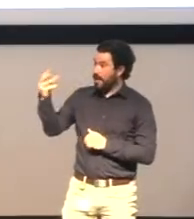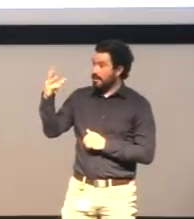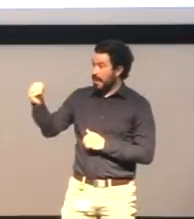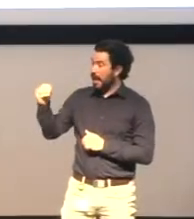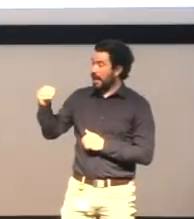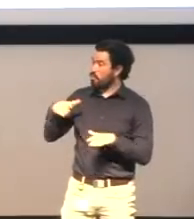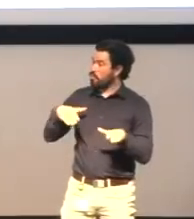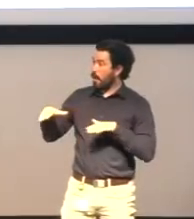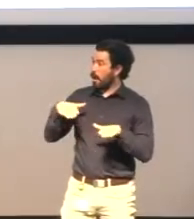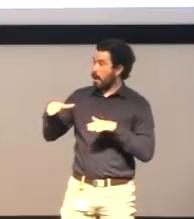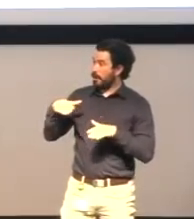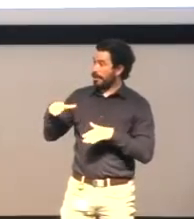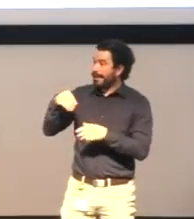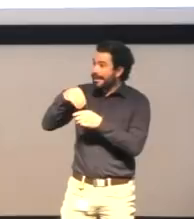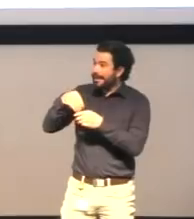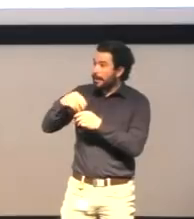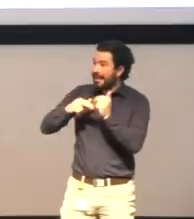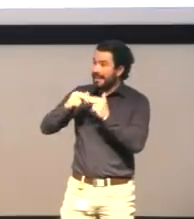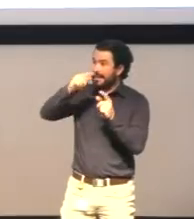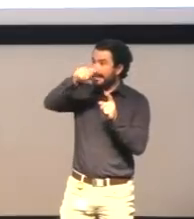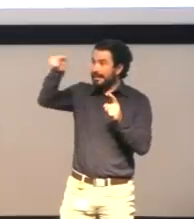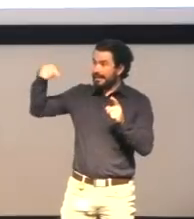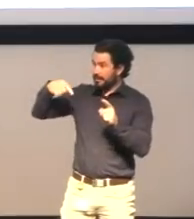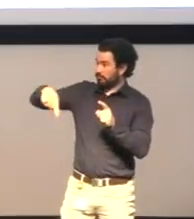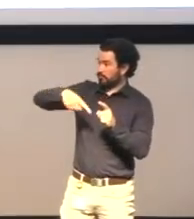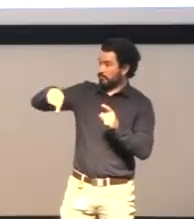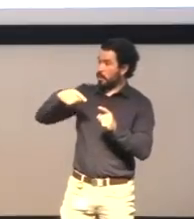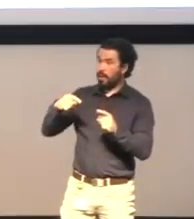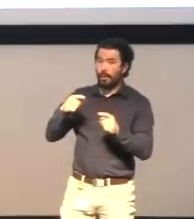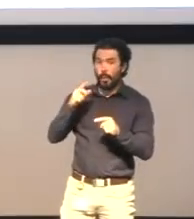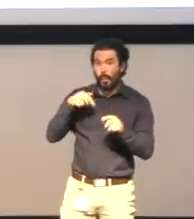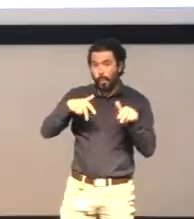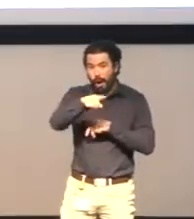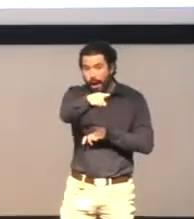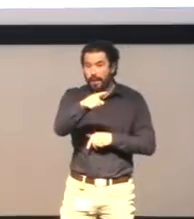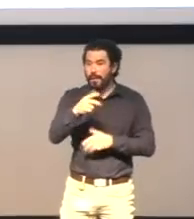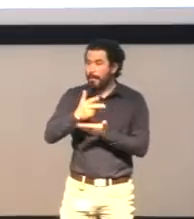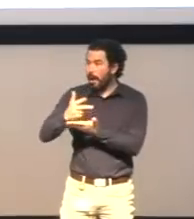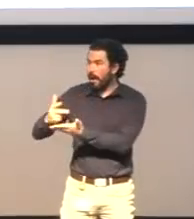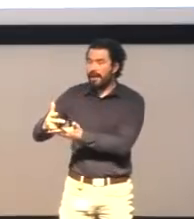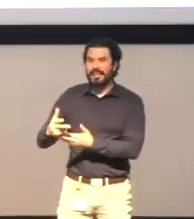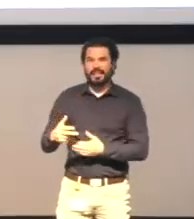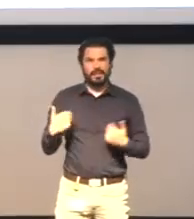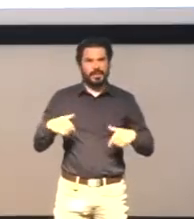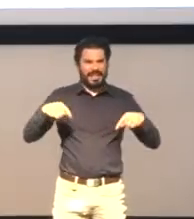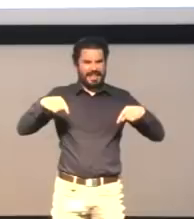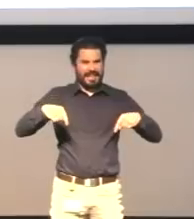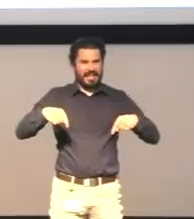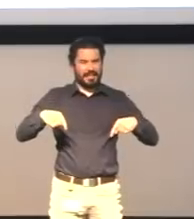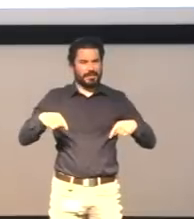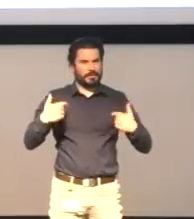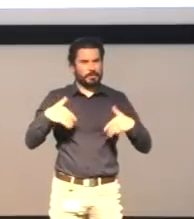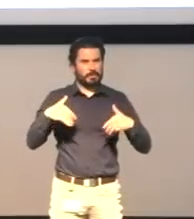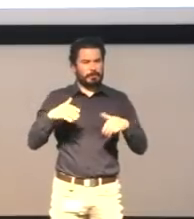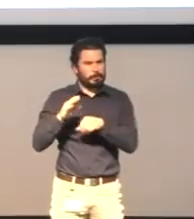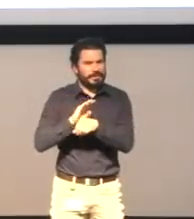walking outside from and to parking lots. So this has been a very active week in terms of executive order, as well as